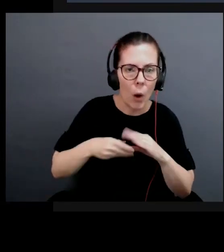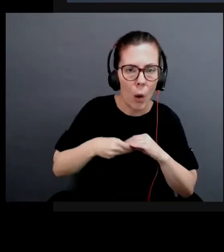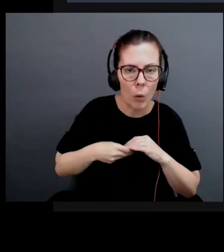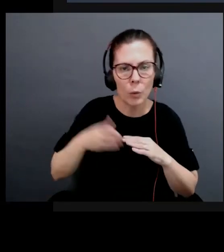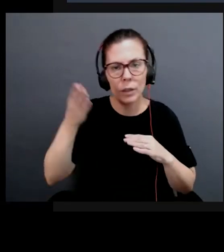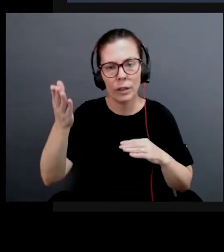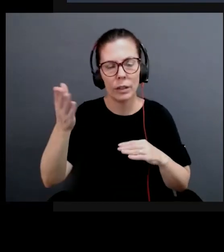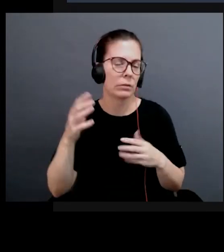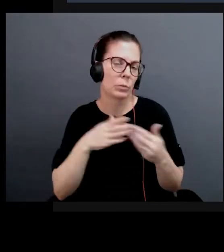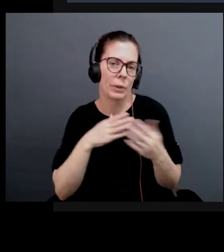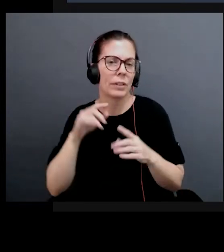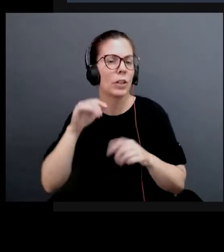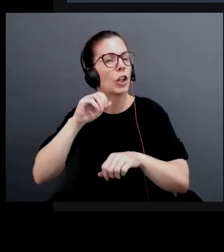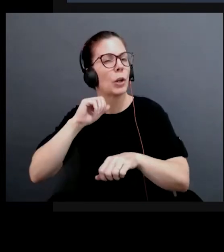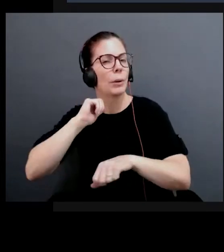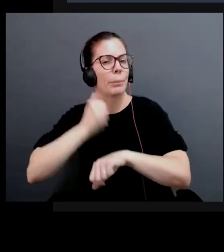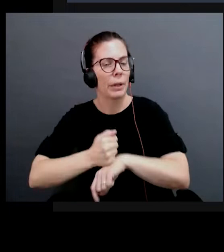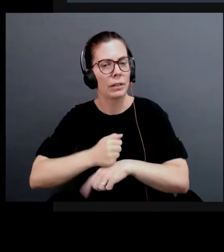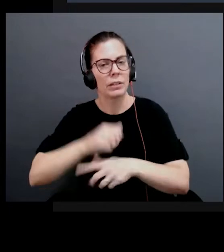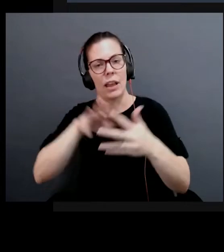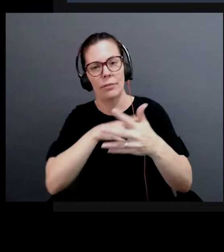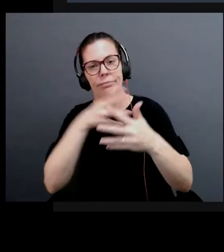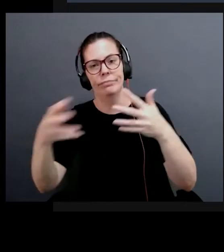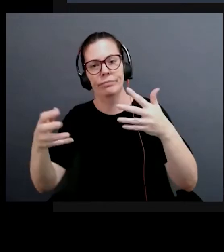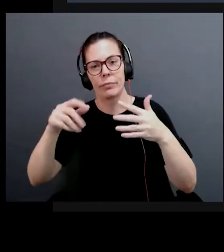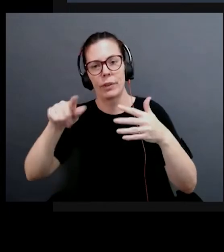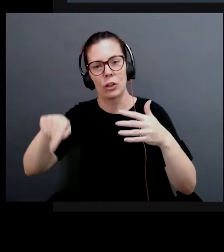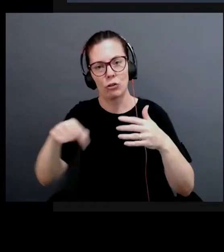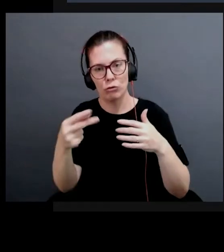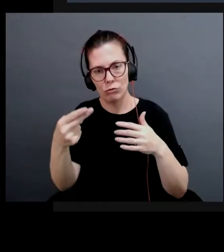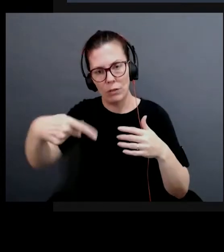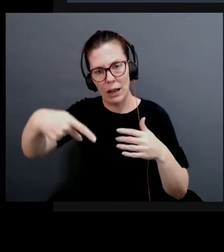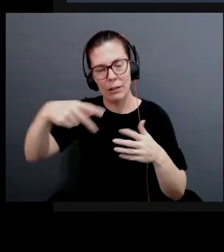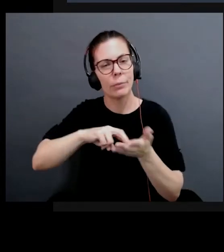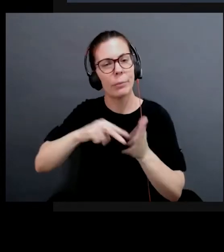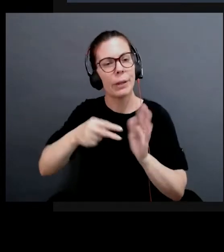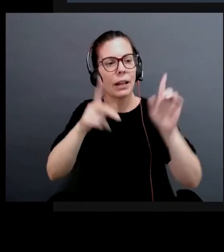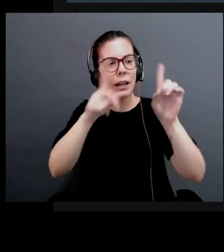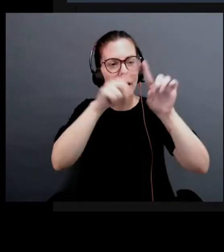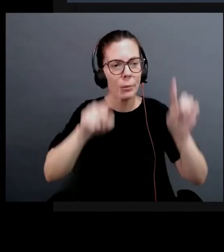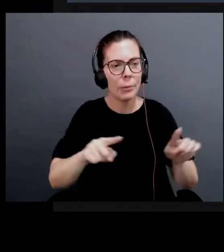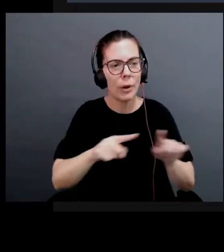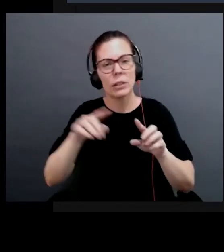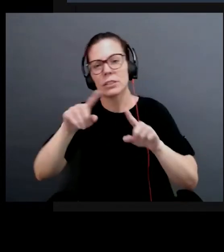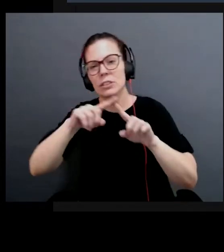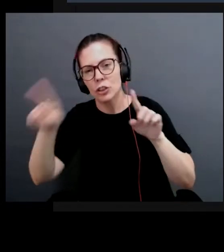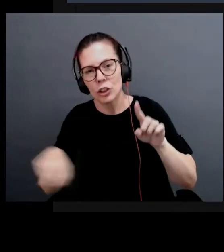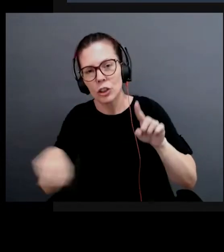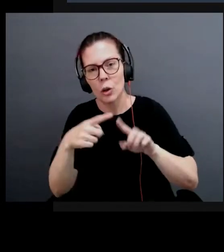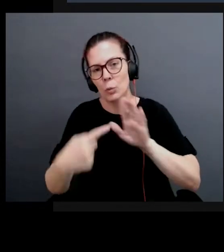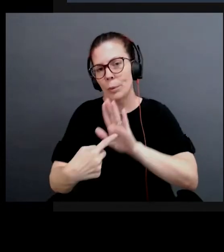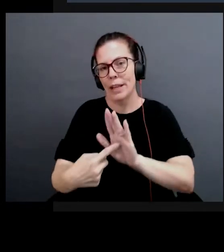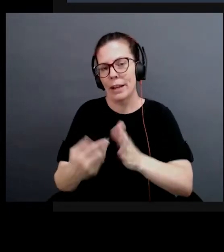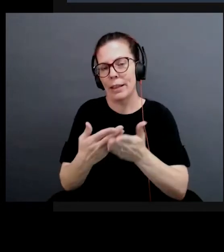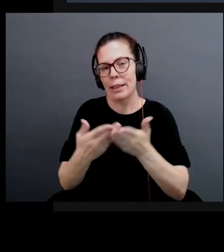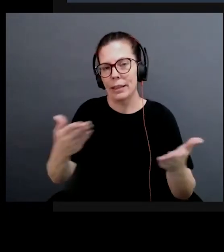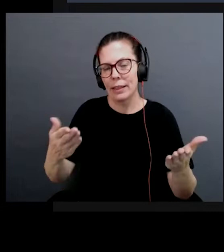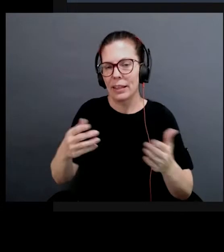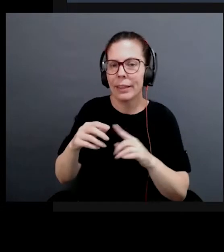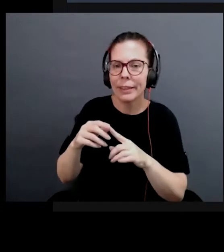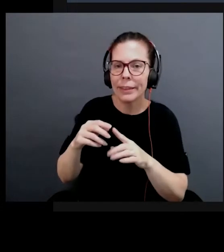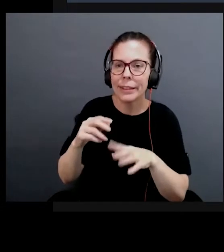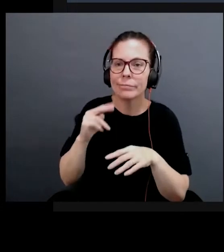a graph type of structure where you basically, those boxes or those circles are representing the entities or the nouns in kind